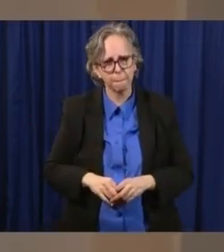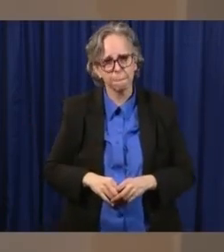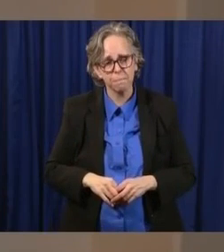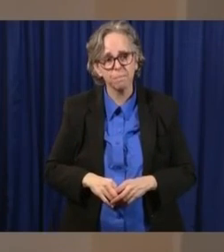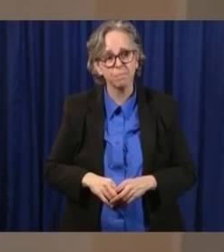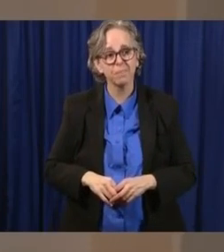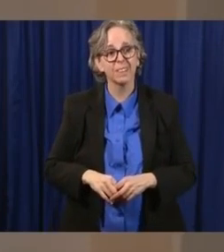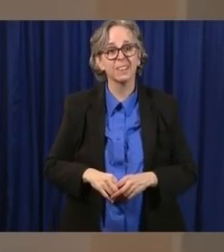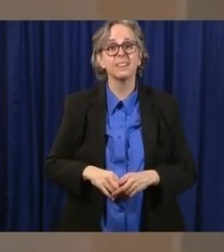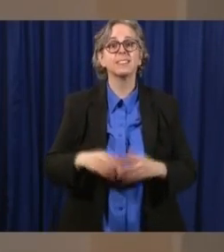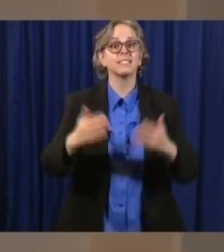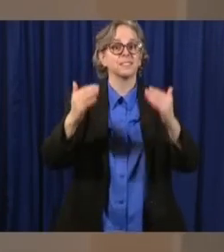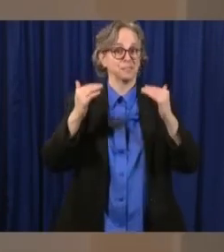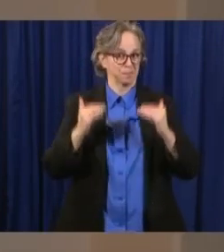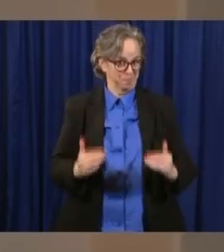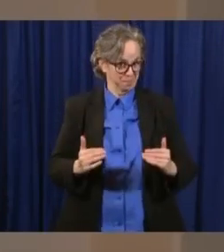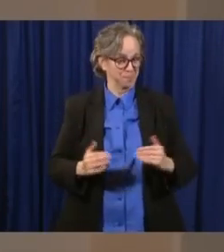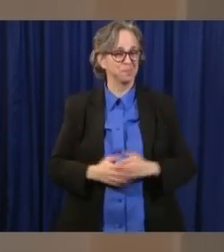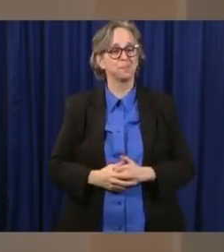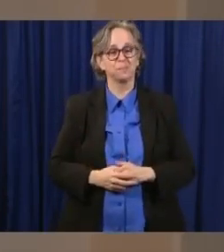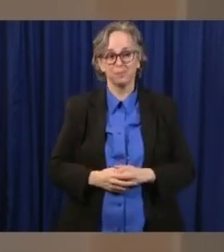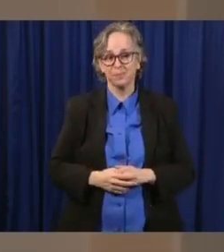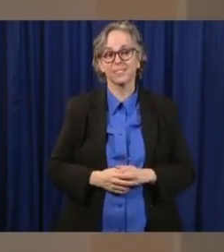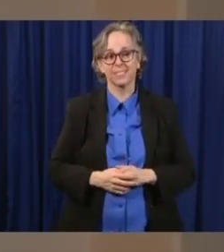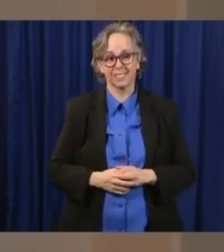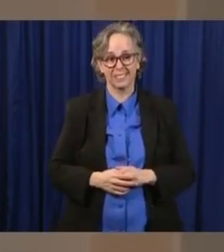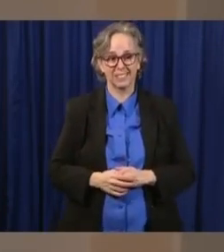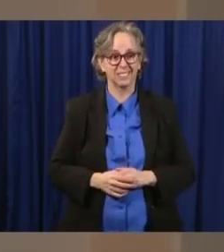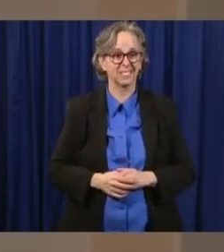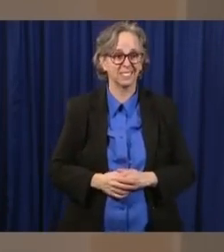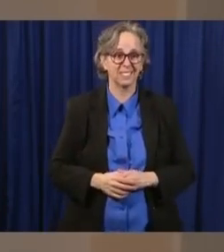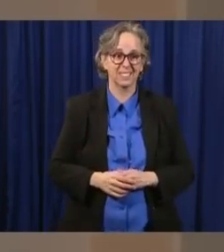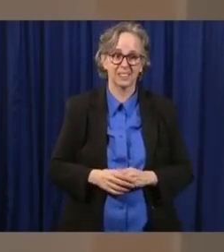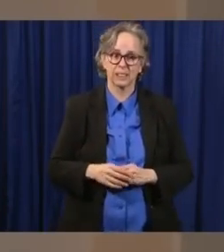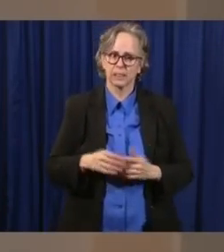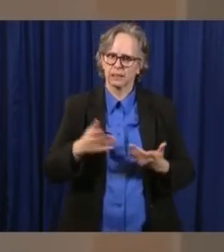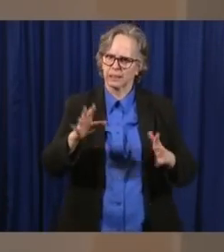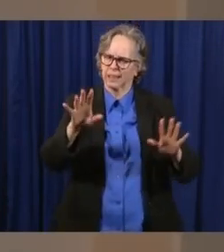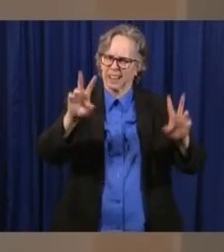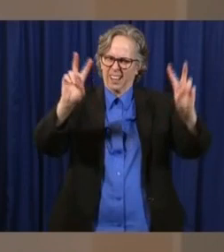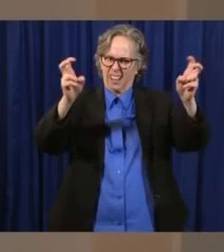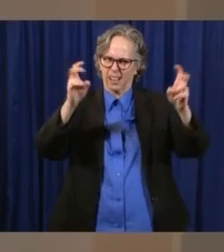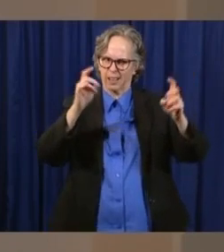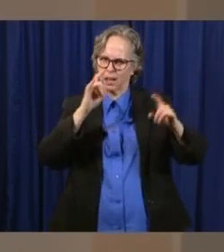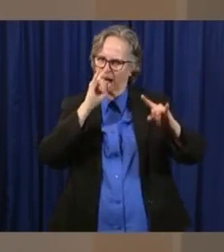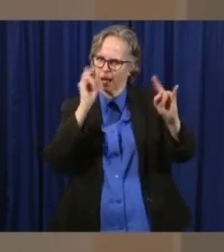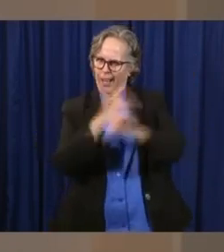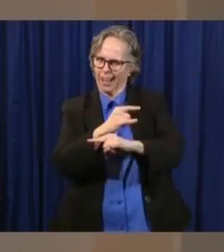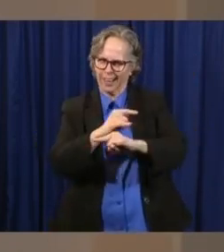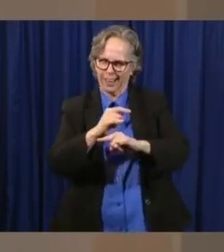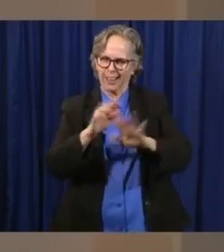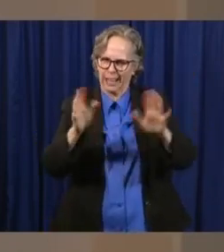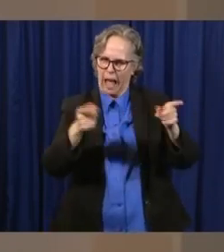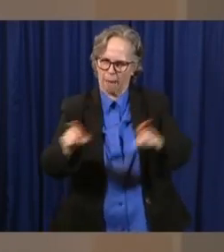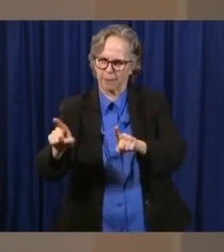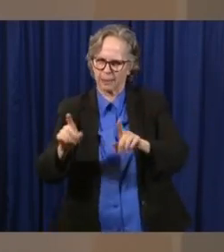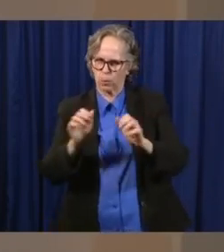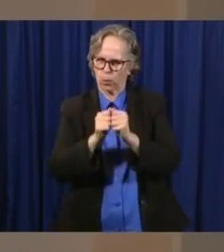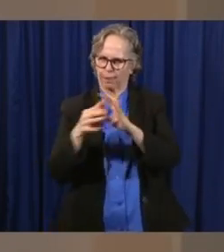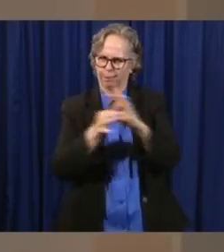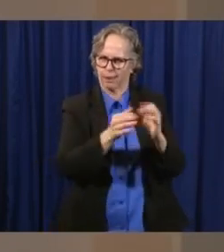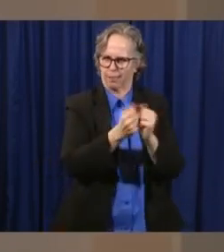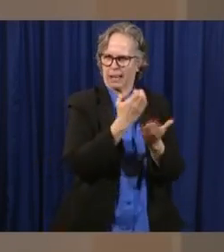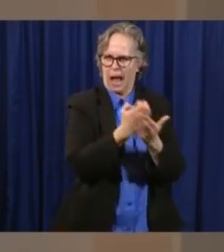Pivoting from that, I know that there is a great irony that also exists in our economy right now,